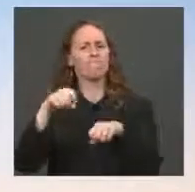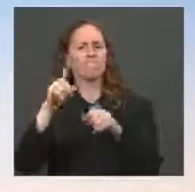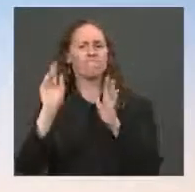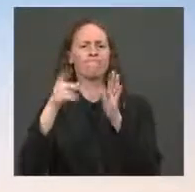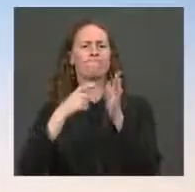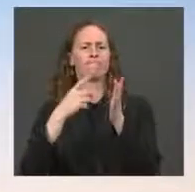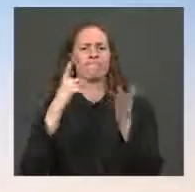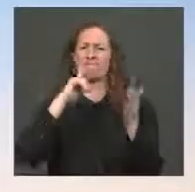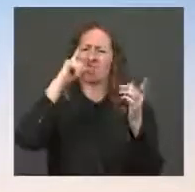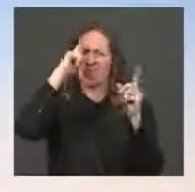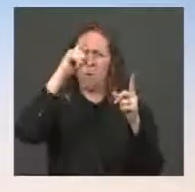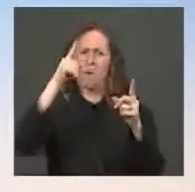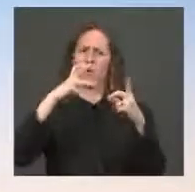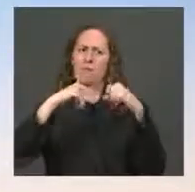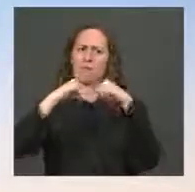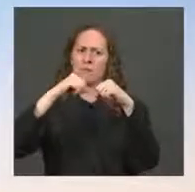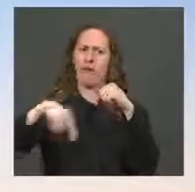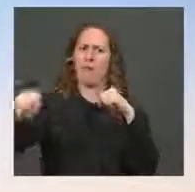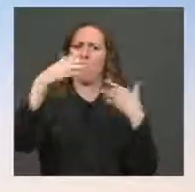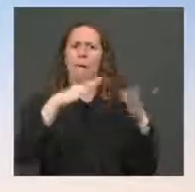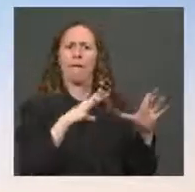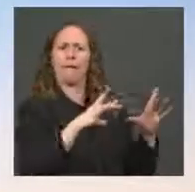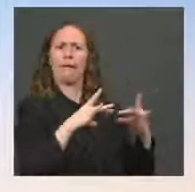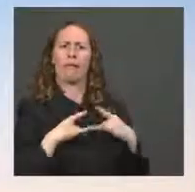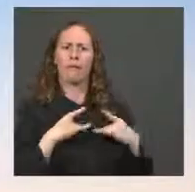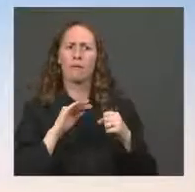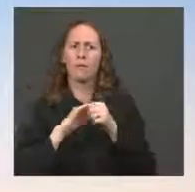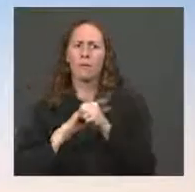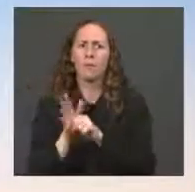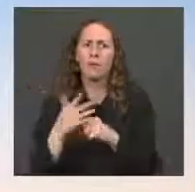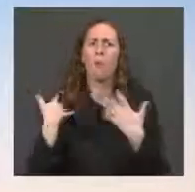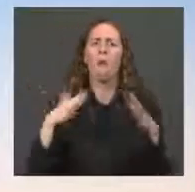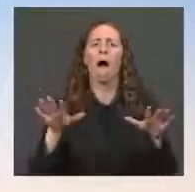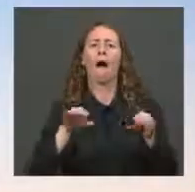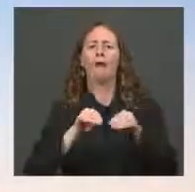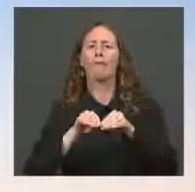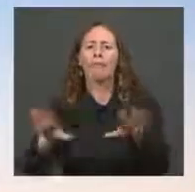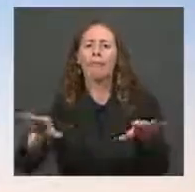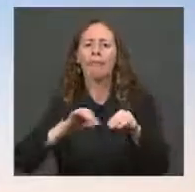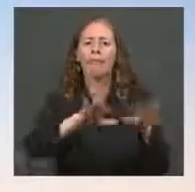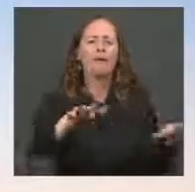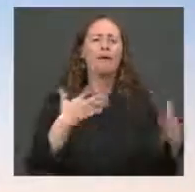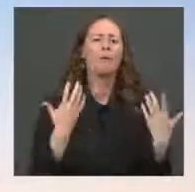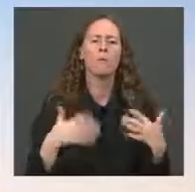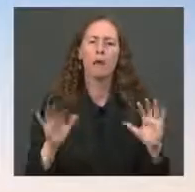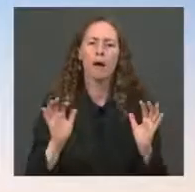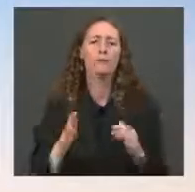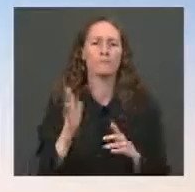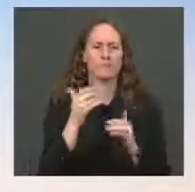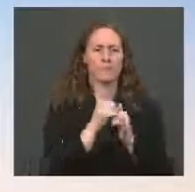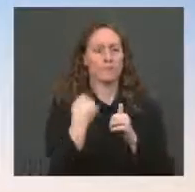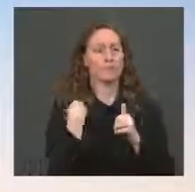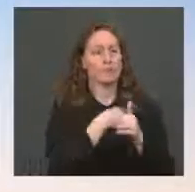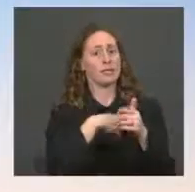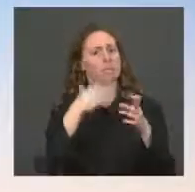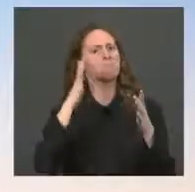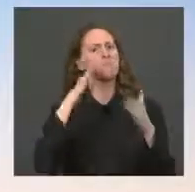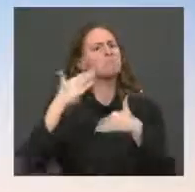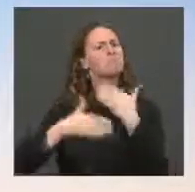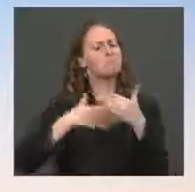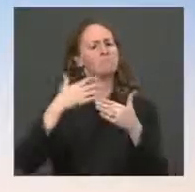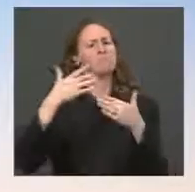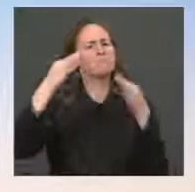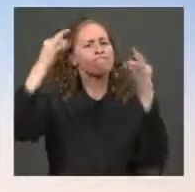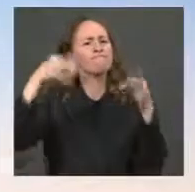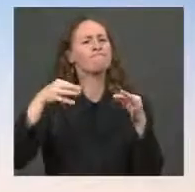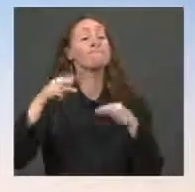from COVID, to reduce the spread. What we made the decision on or determination on last week is that putting in place these